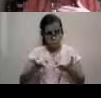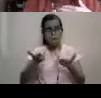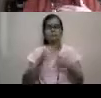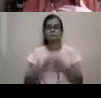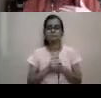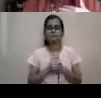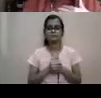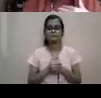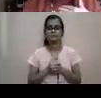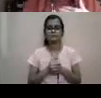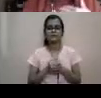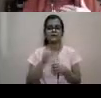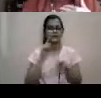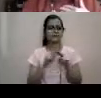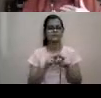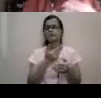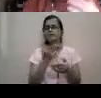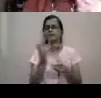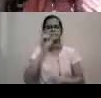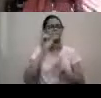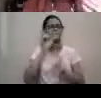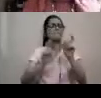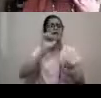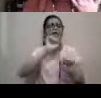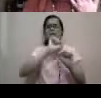we treat people